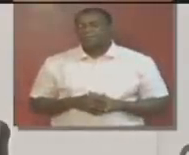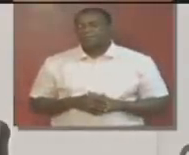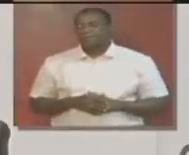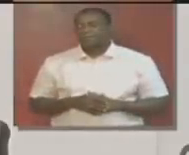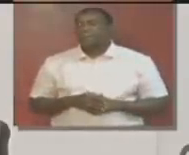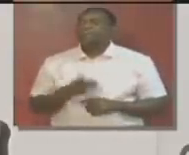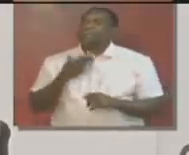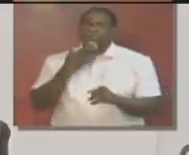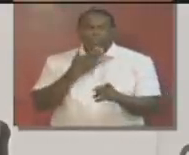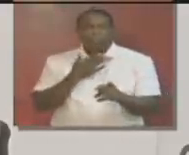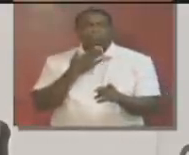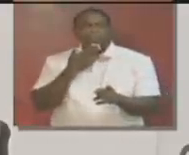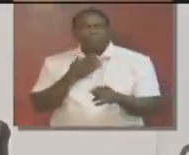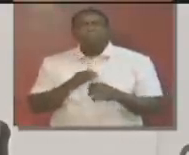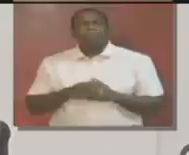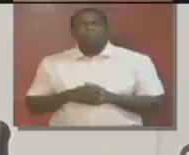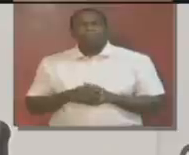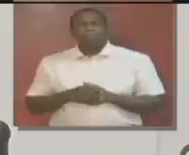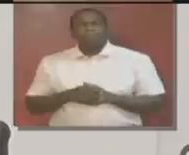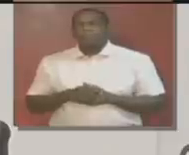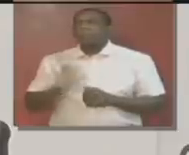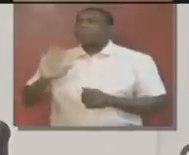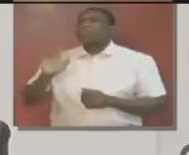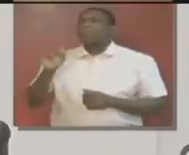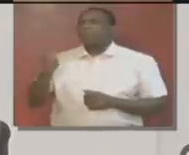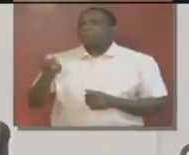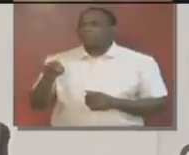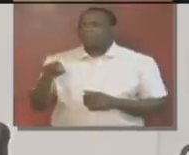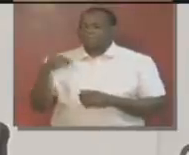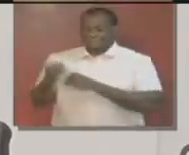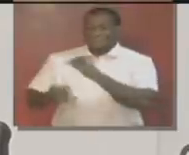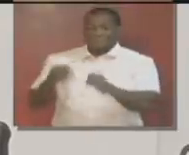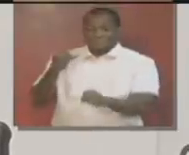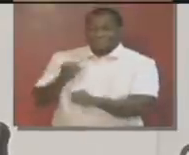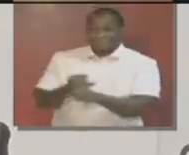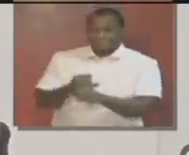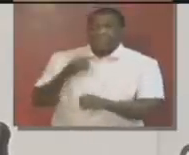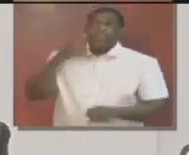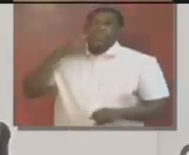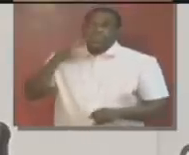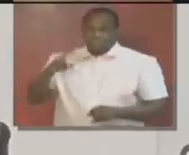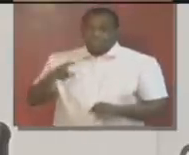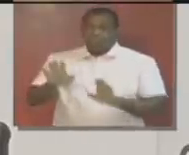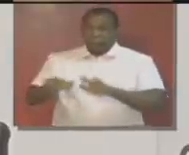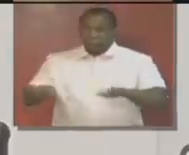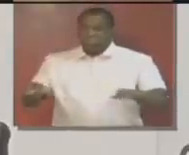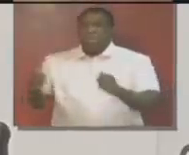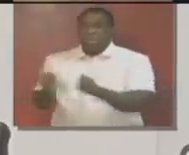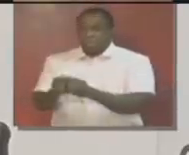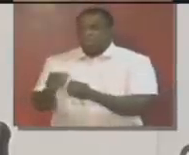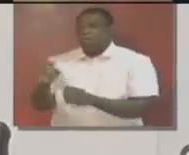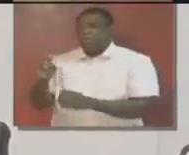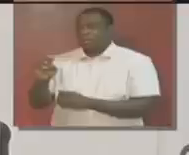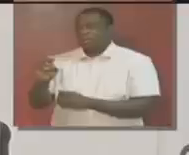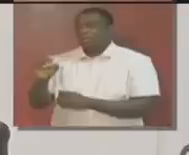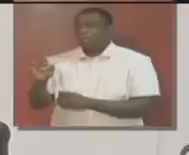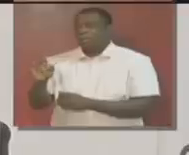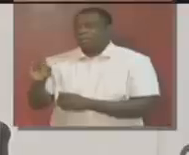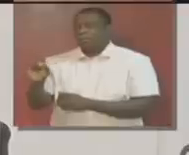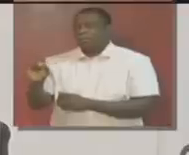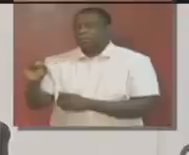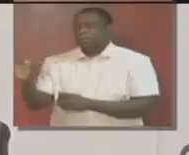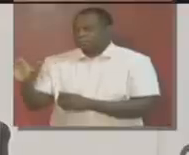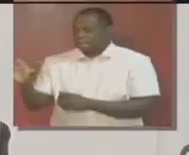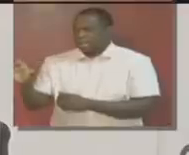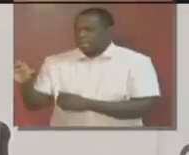Internationally, they've seen long COVID for about 3 to 6 months with children. And in terms of in Trinidad, we have seen less